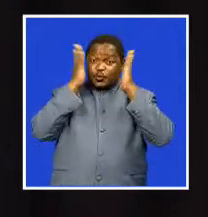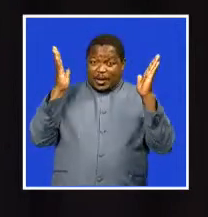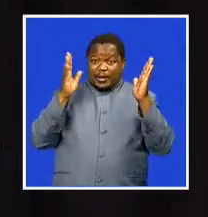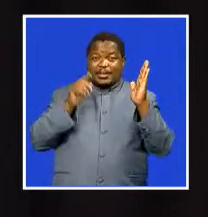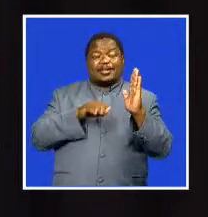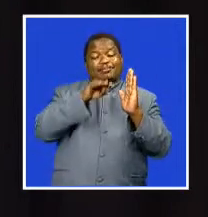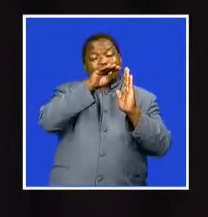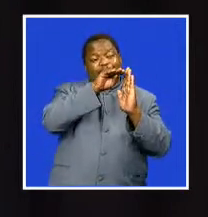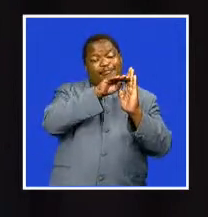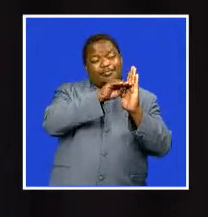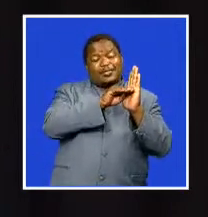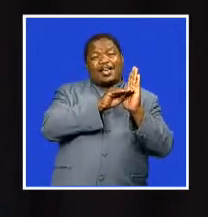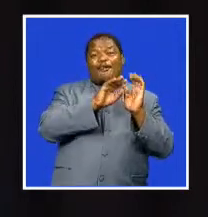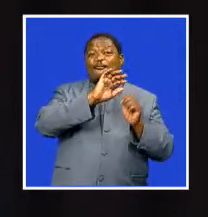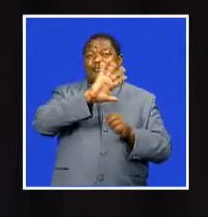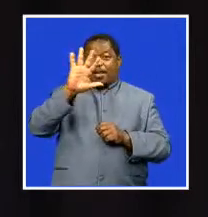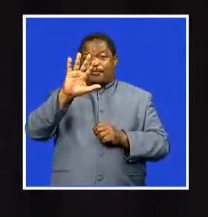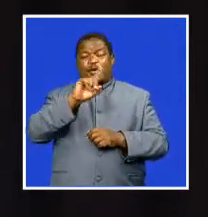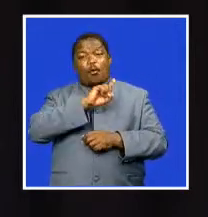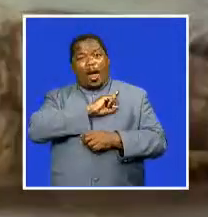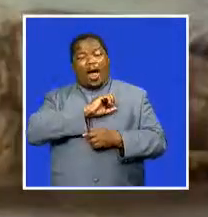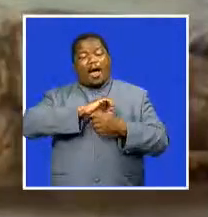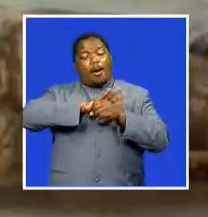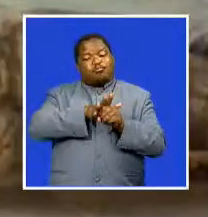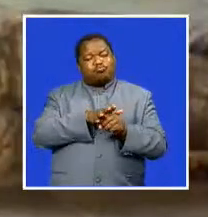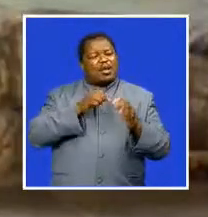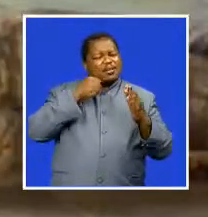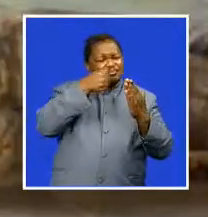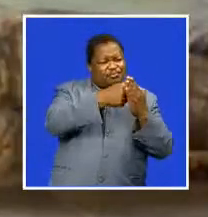kuma decreases angathi ke noma mhlambe